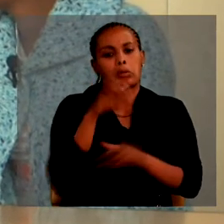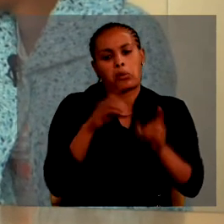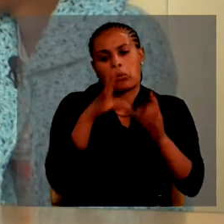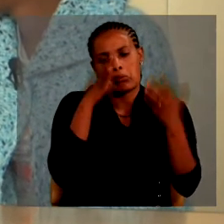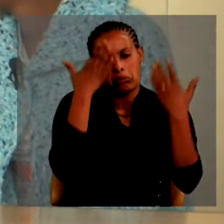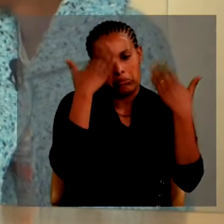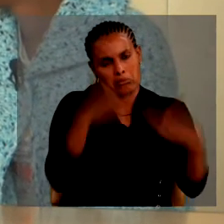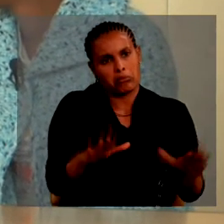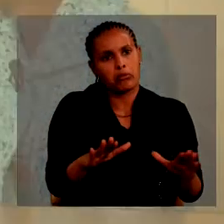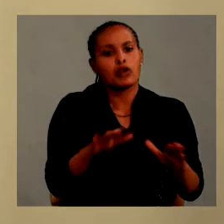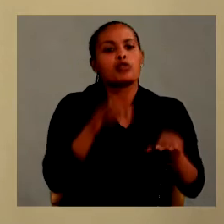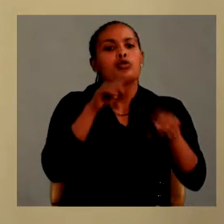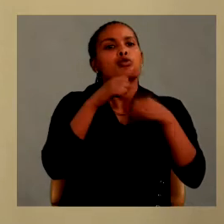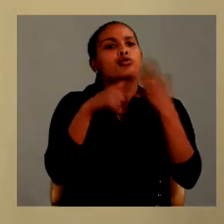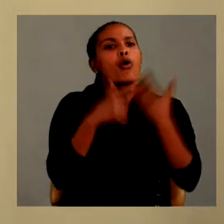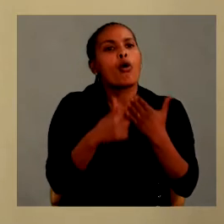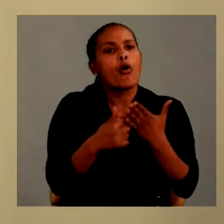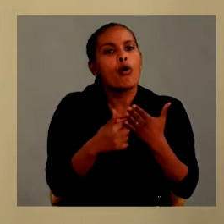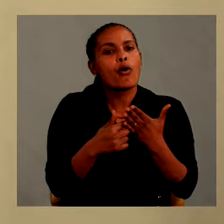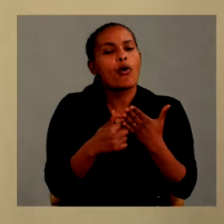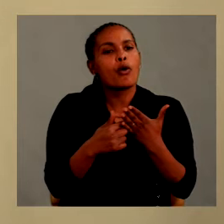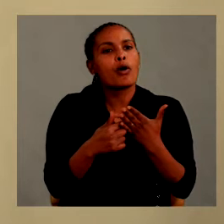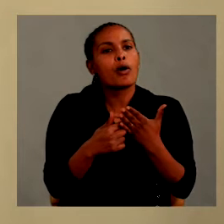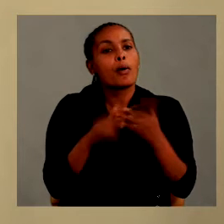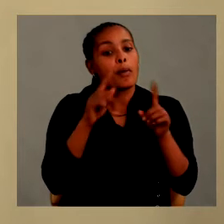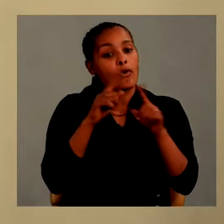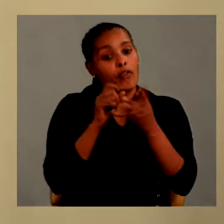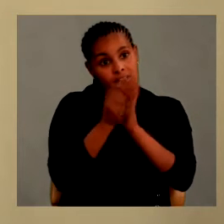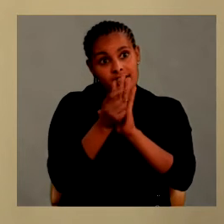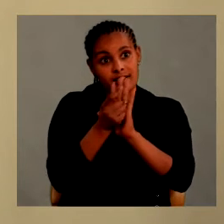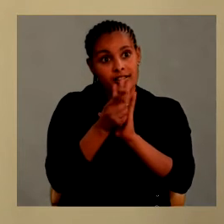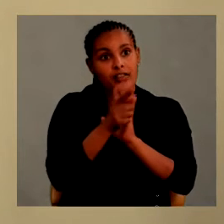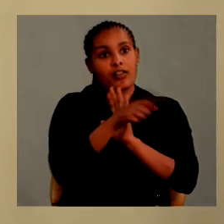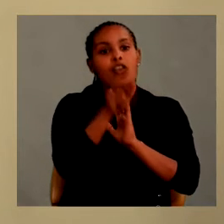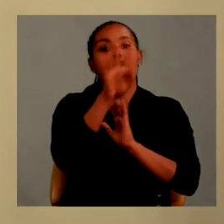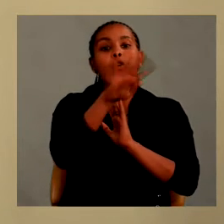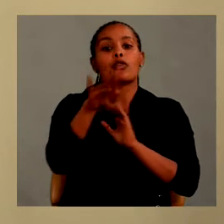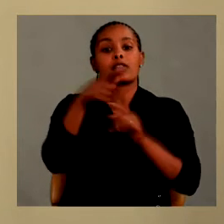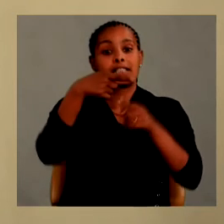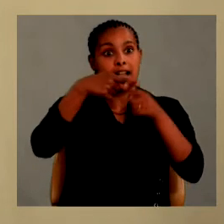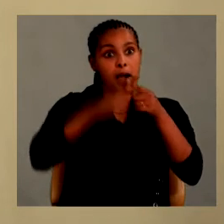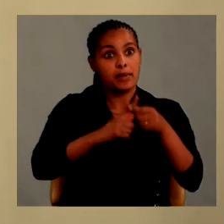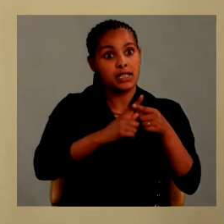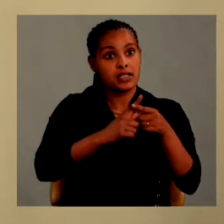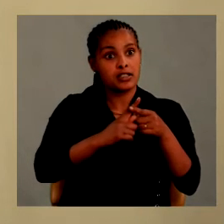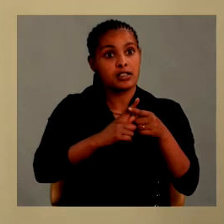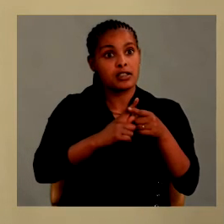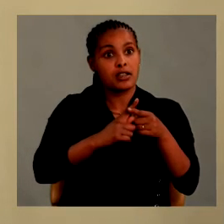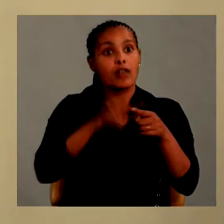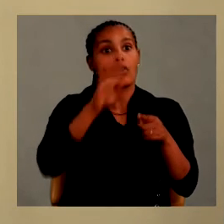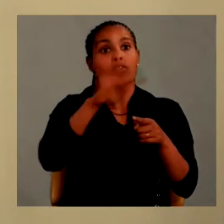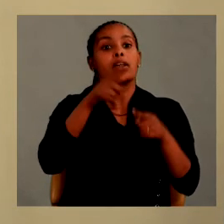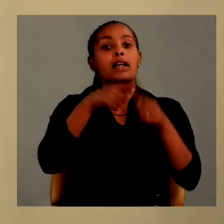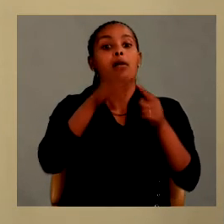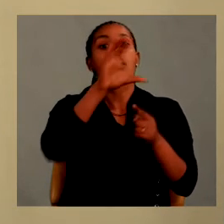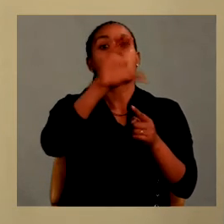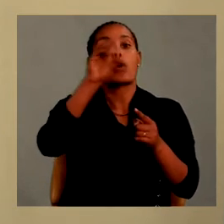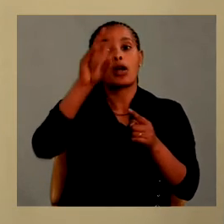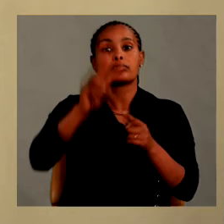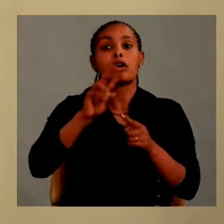No, they don't know. So, but for example, if they add 44 grams of carbon